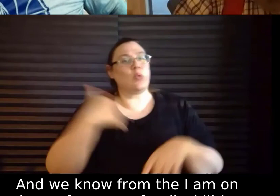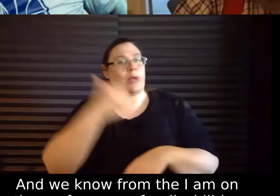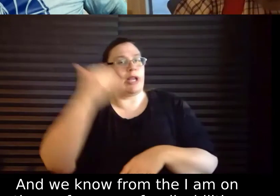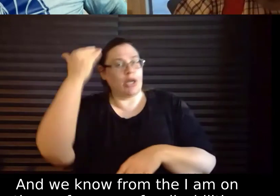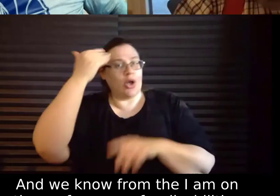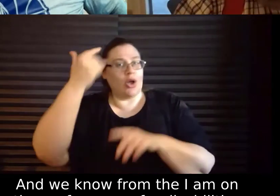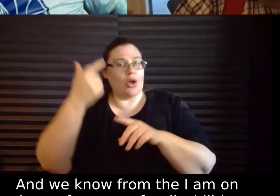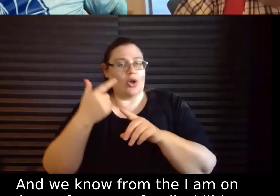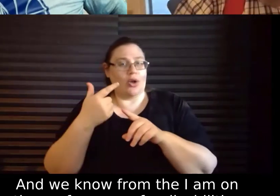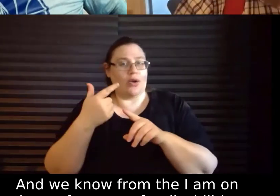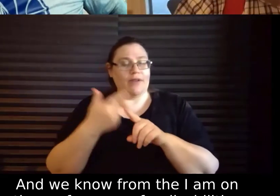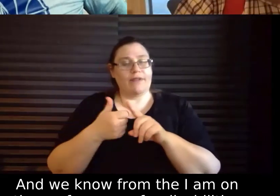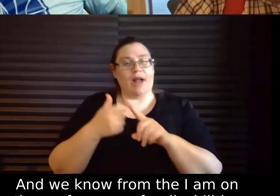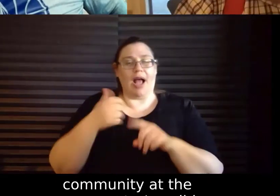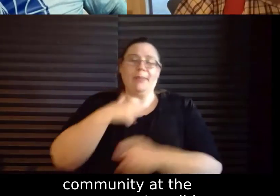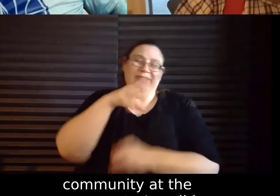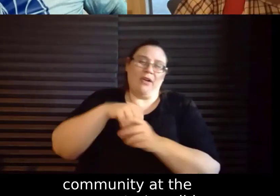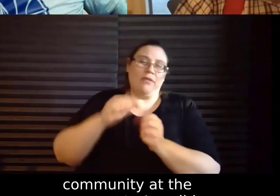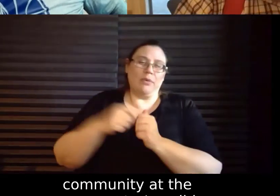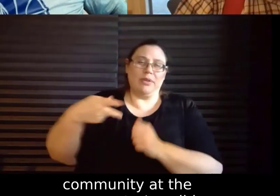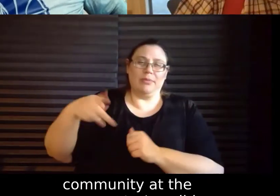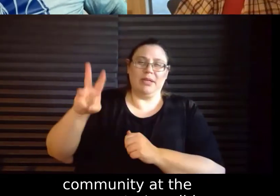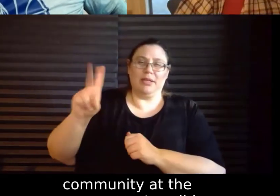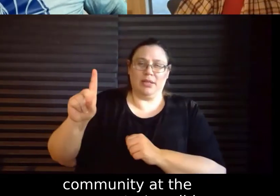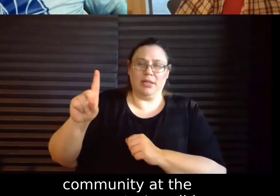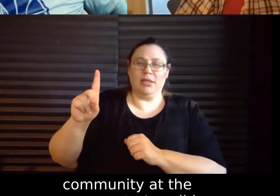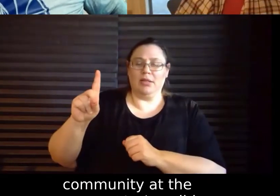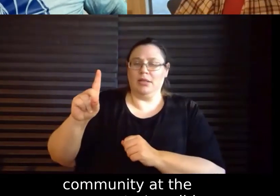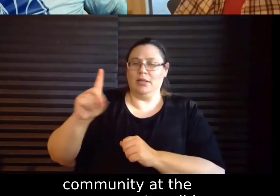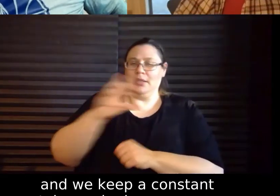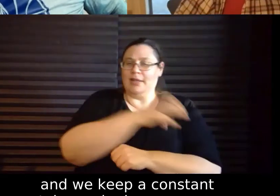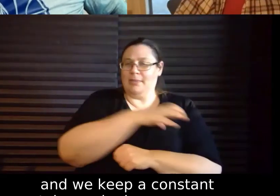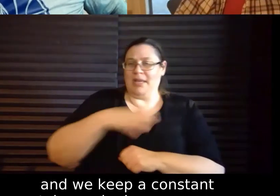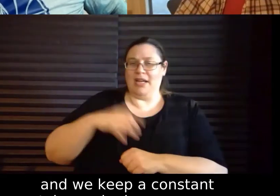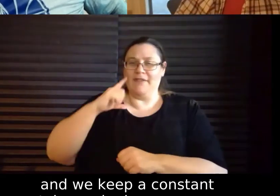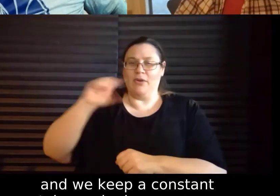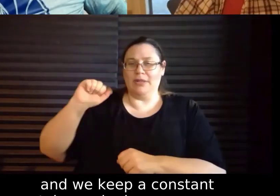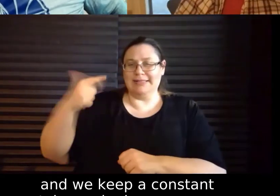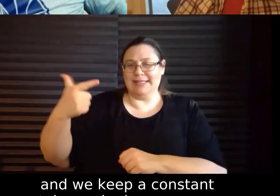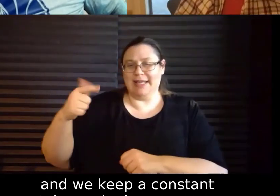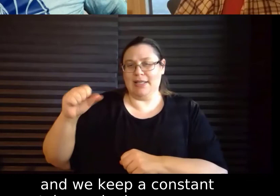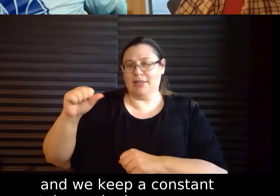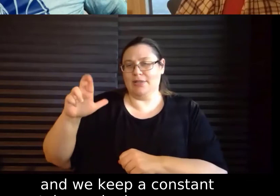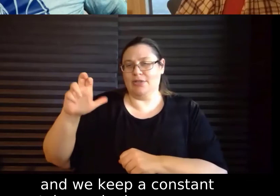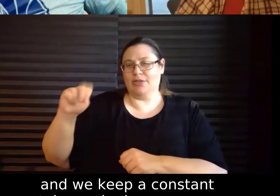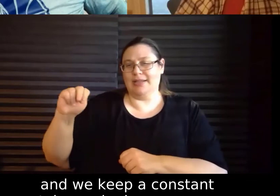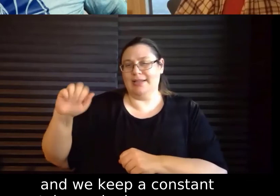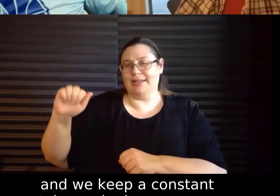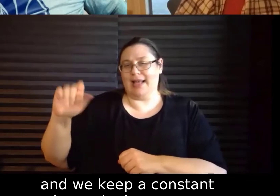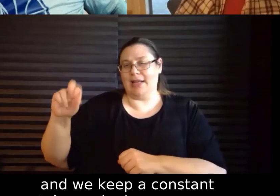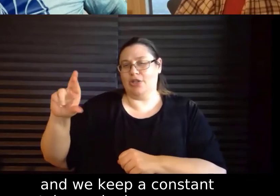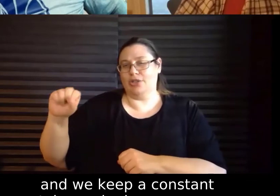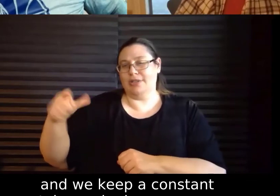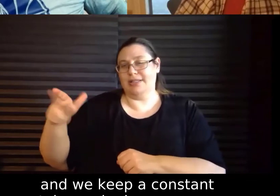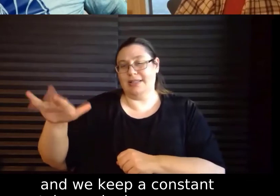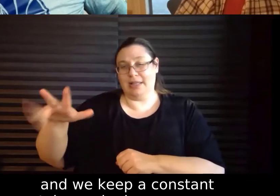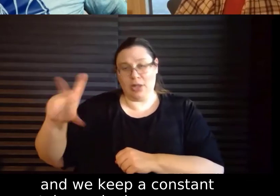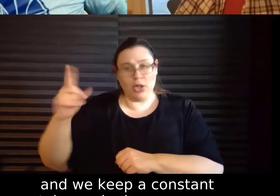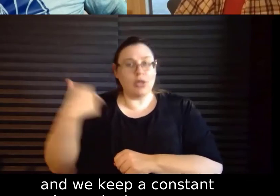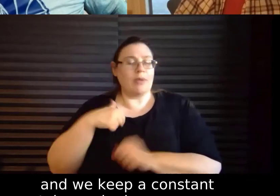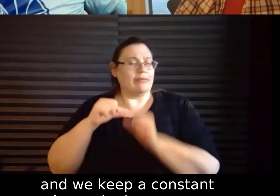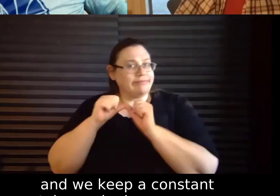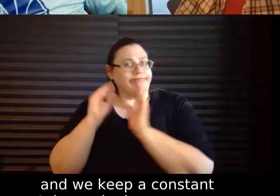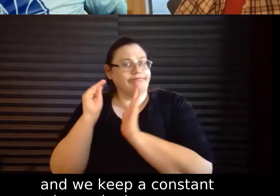on the Performers with Disabilities committee at the Screen Actors Guild, and we keep a constant